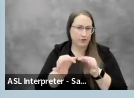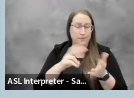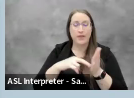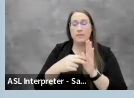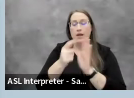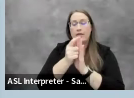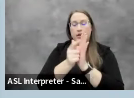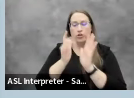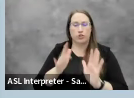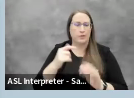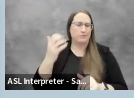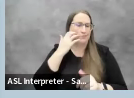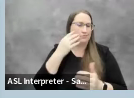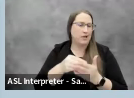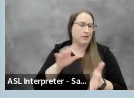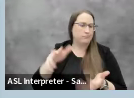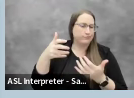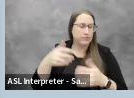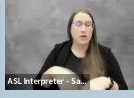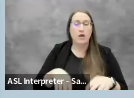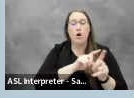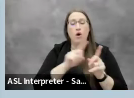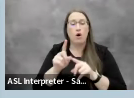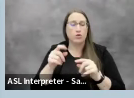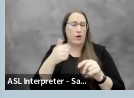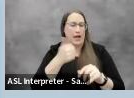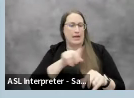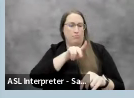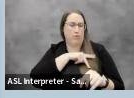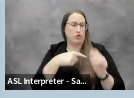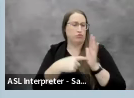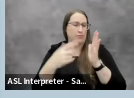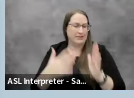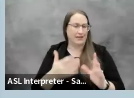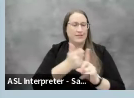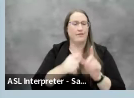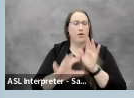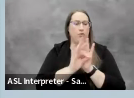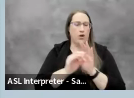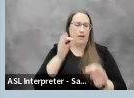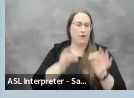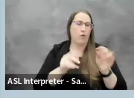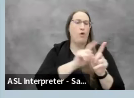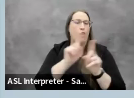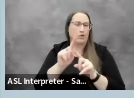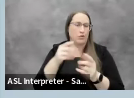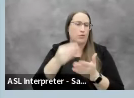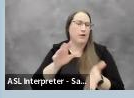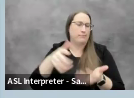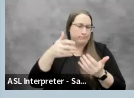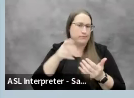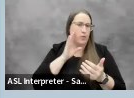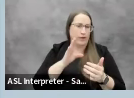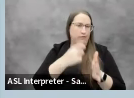receive quite a hefty fee, and the personal representative appointed by the court will be receiving quite a hefty fee as well.